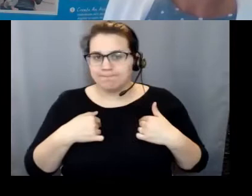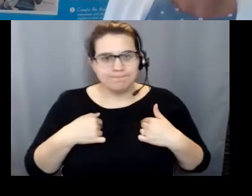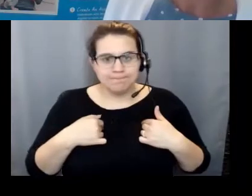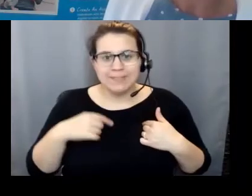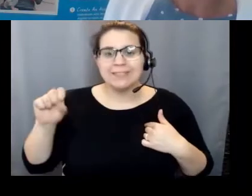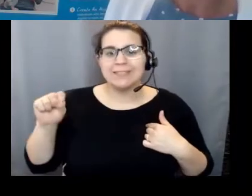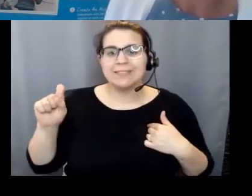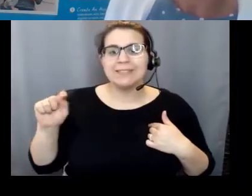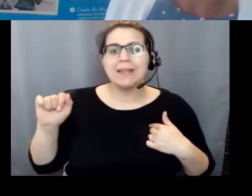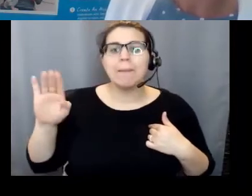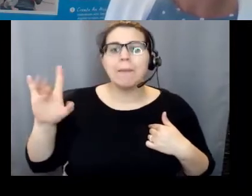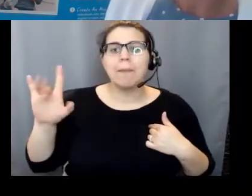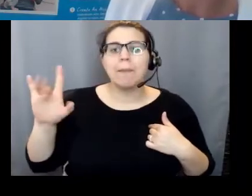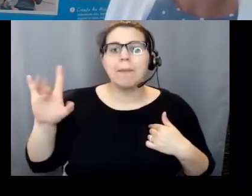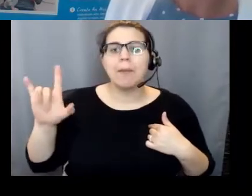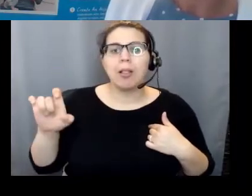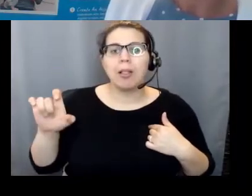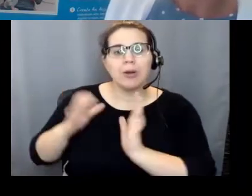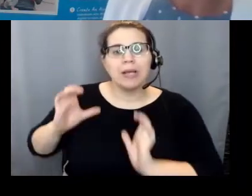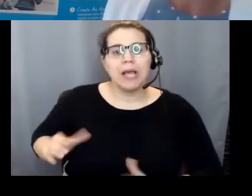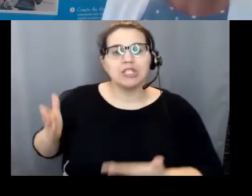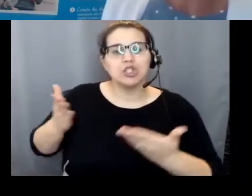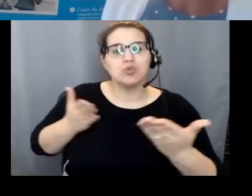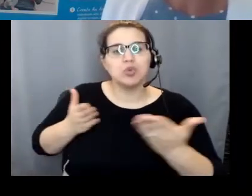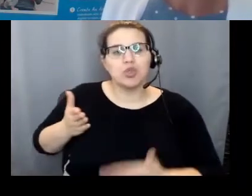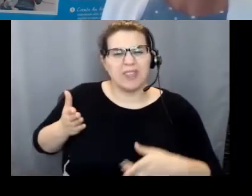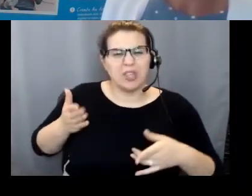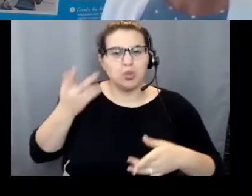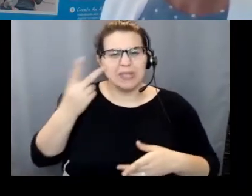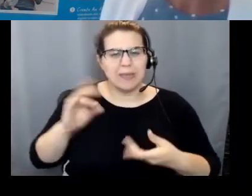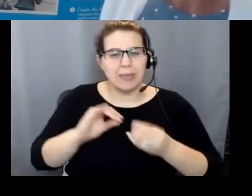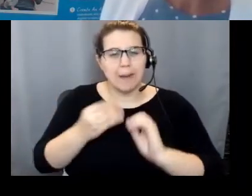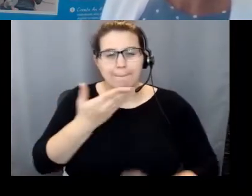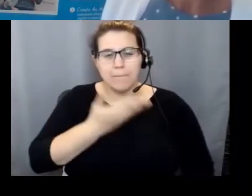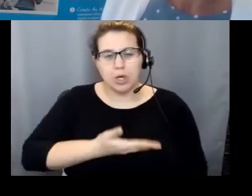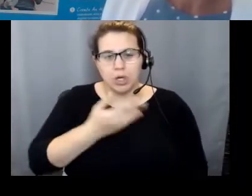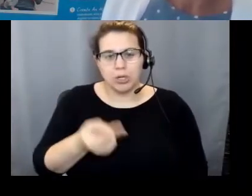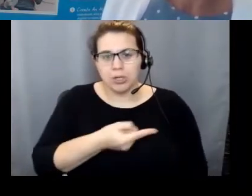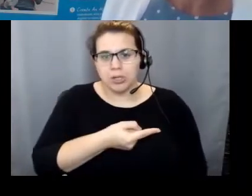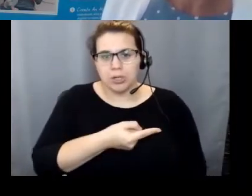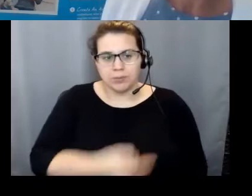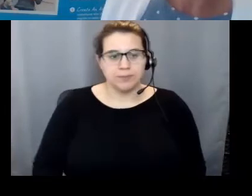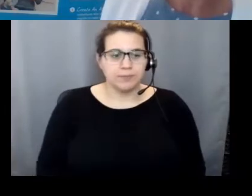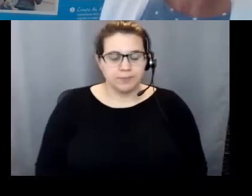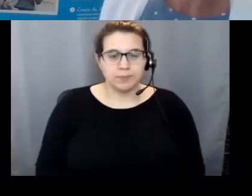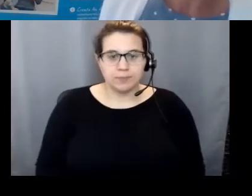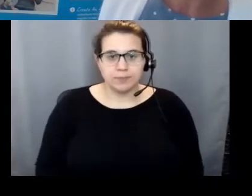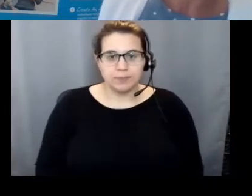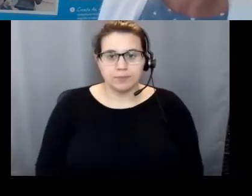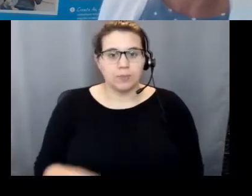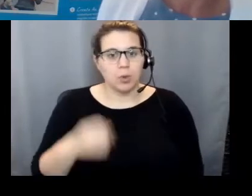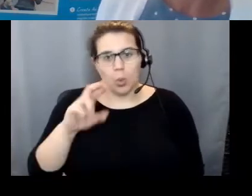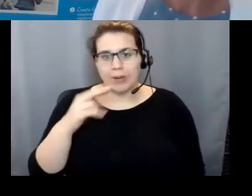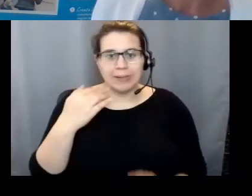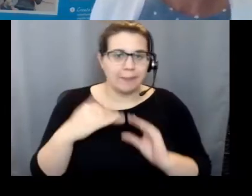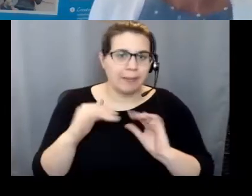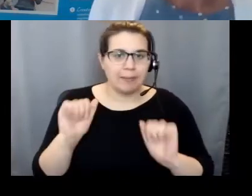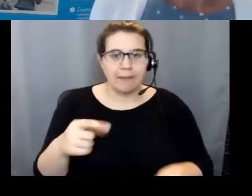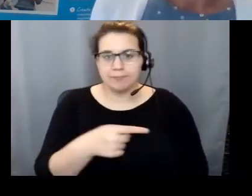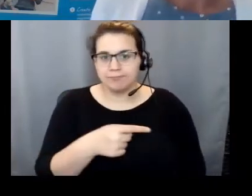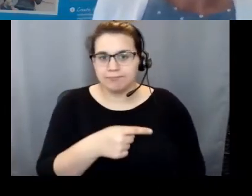Account Customer Service at this email address here. So now I would like to welcome our next